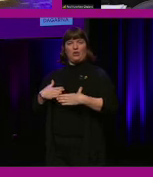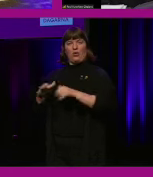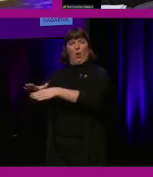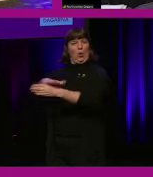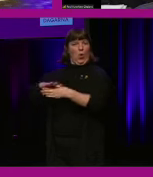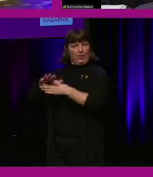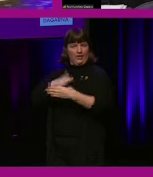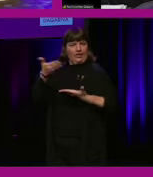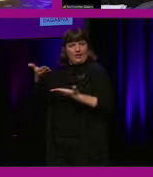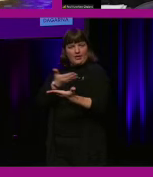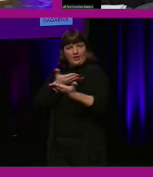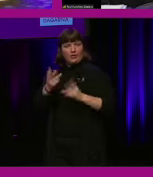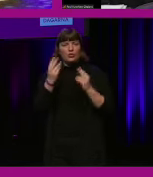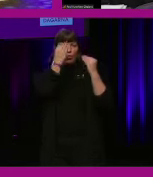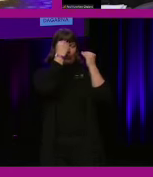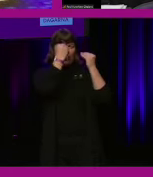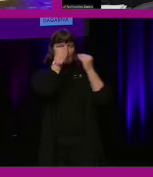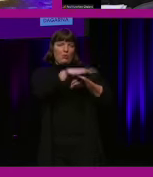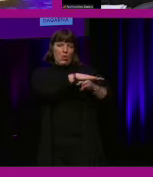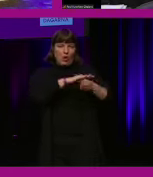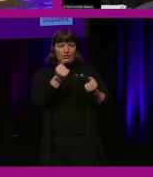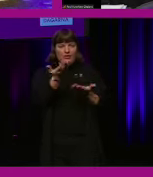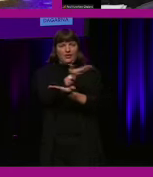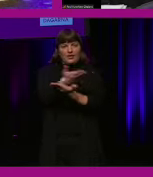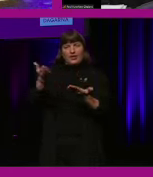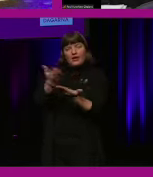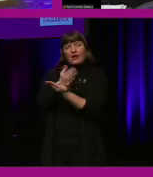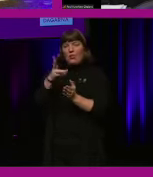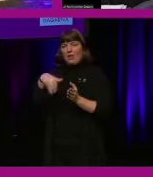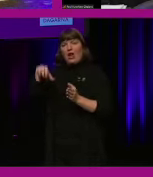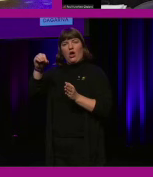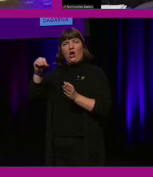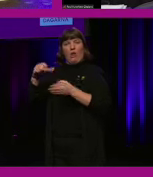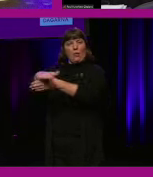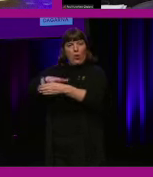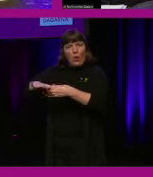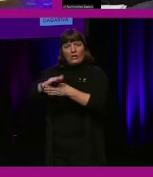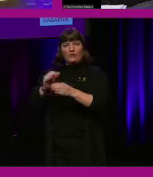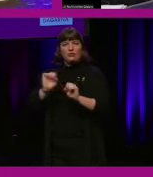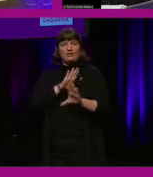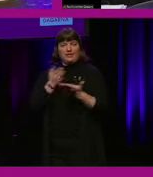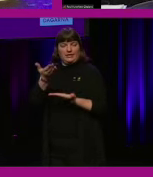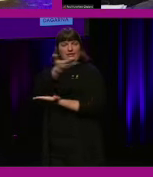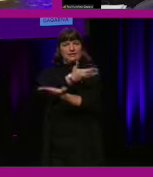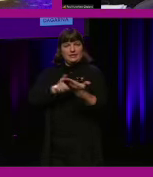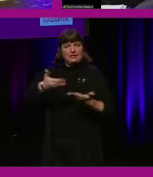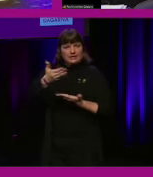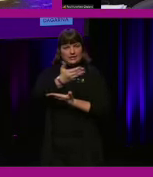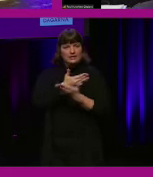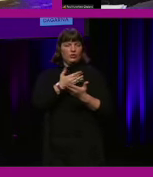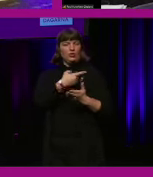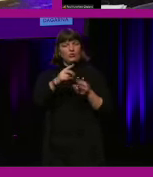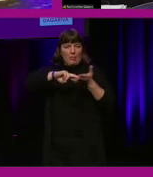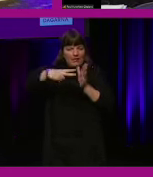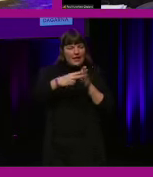and educationalists and environmentalists and town planners